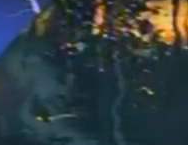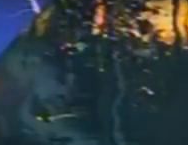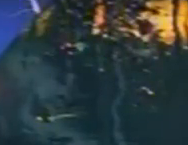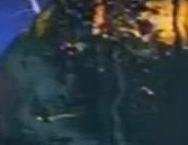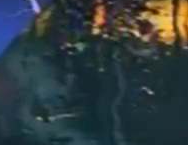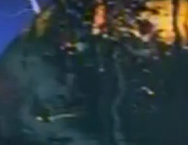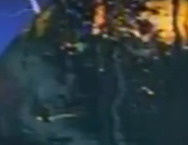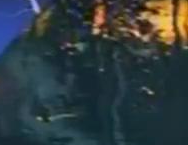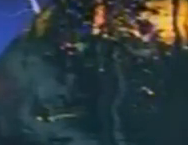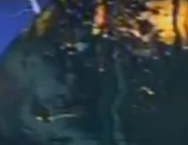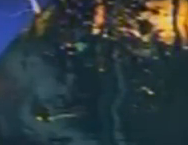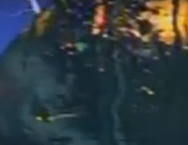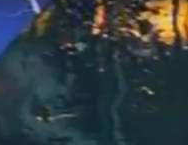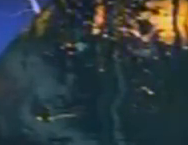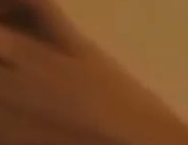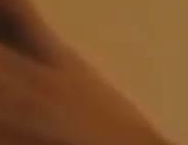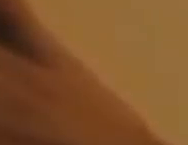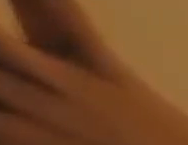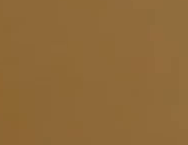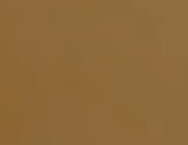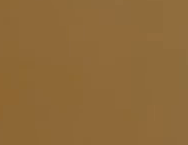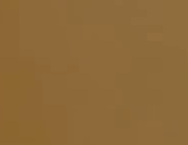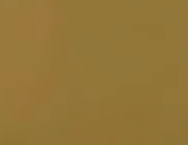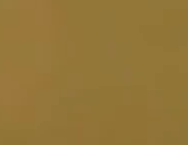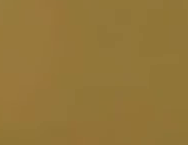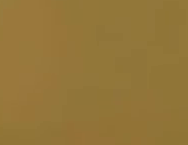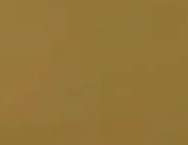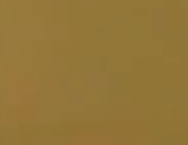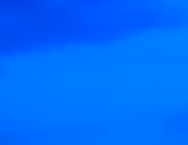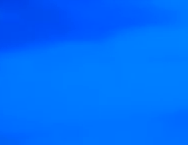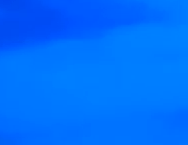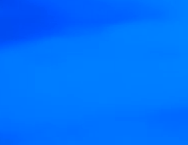KTN Weather, in association with Mortine Dew.